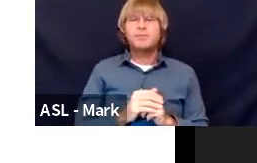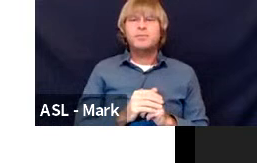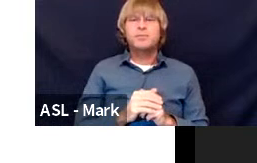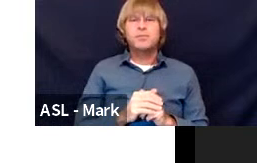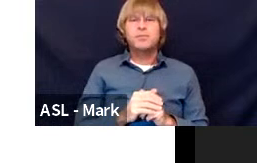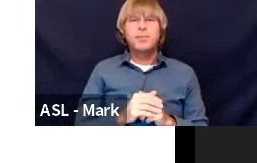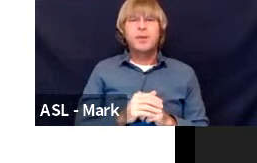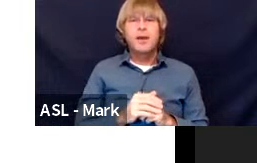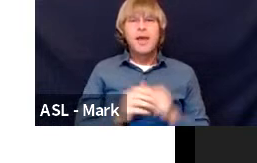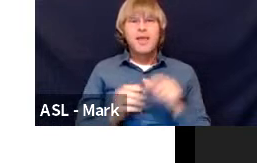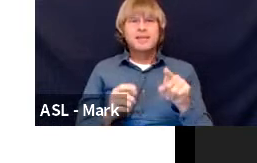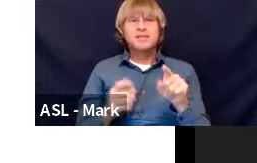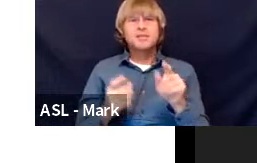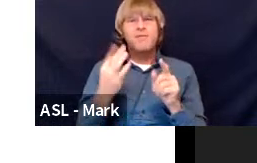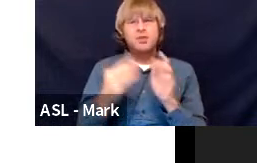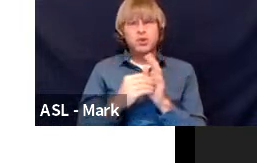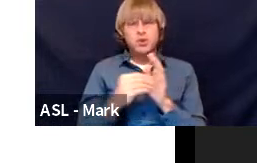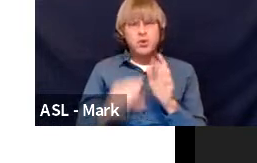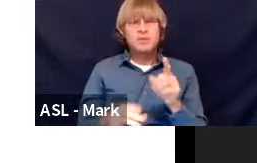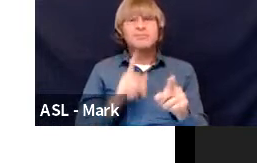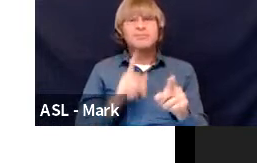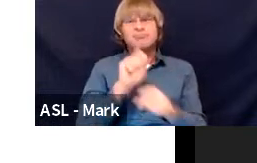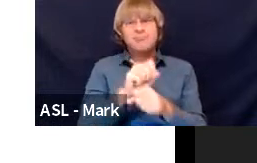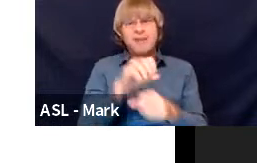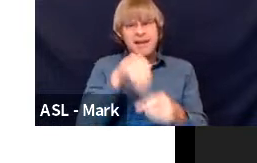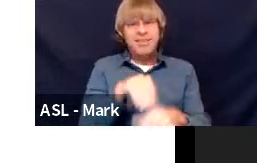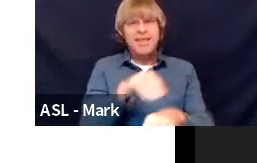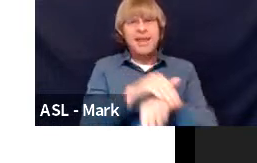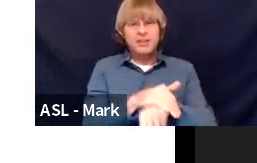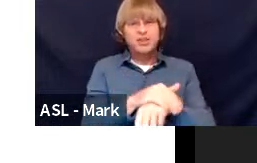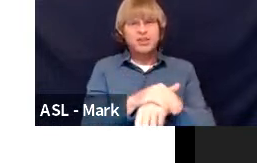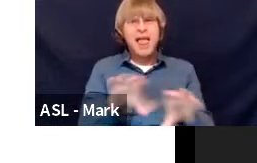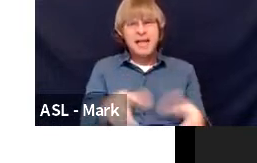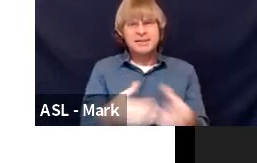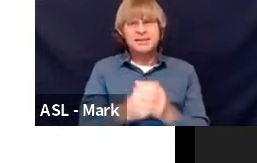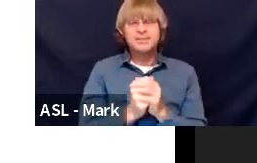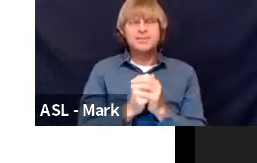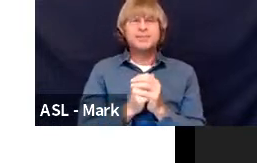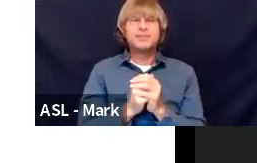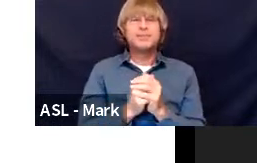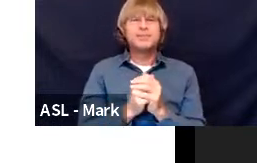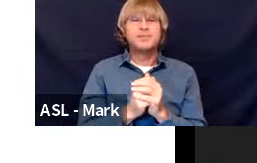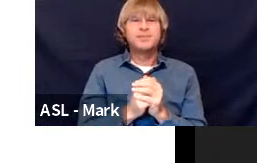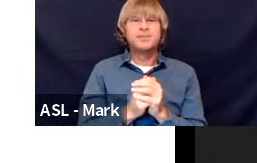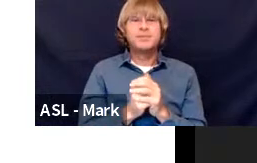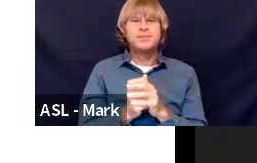This is one of the students actually in the English class.